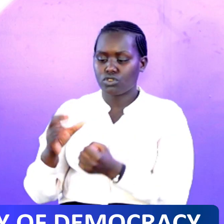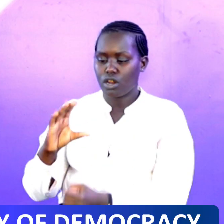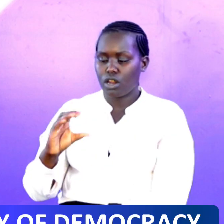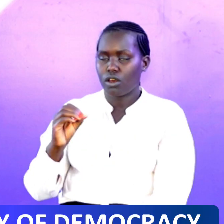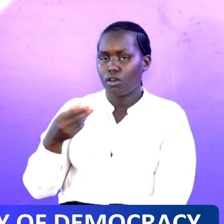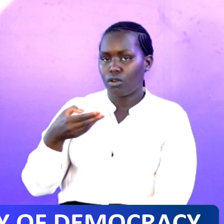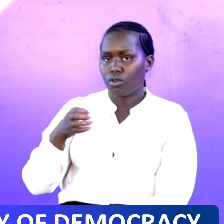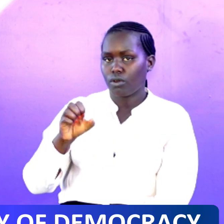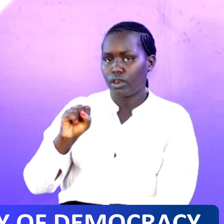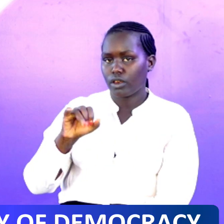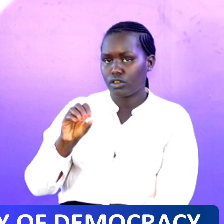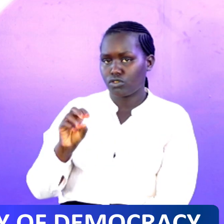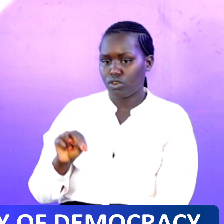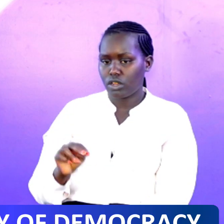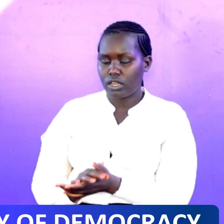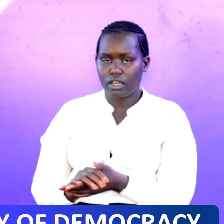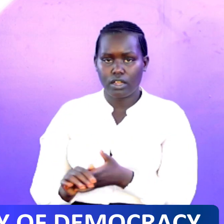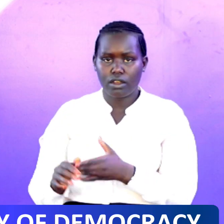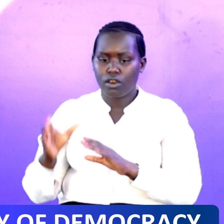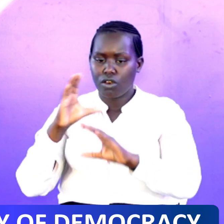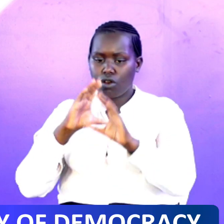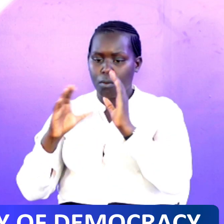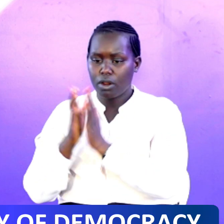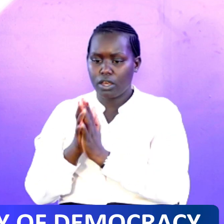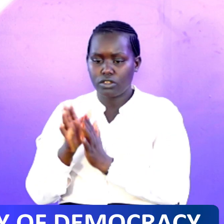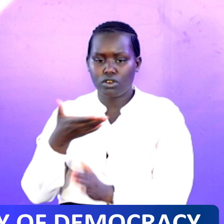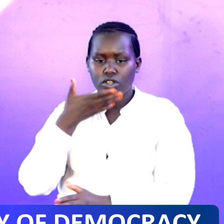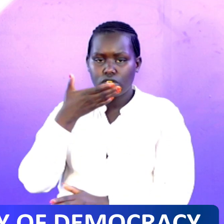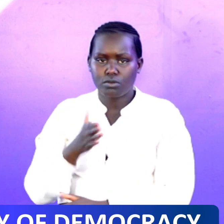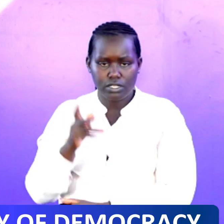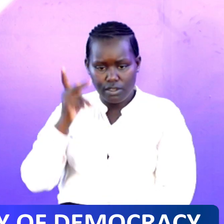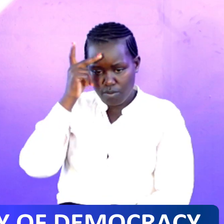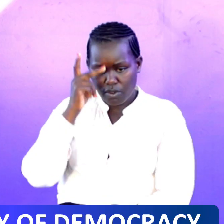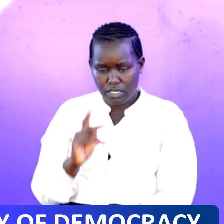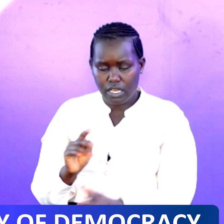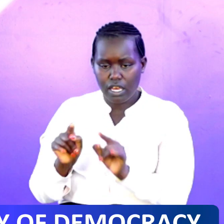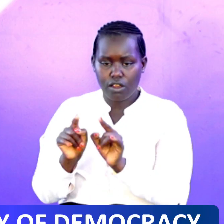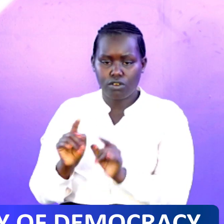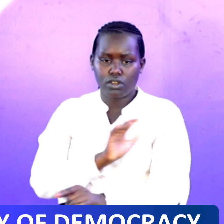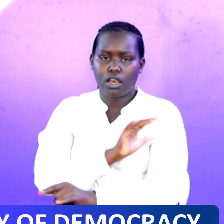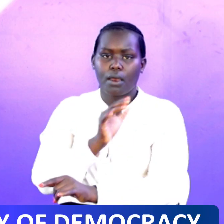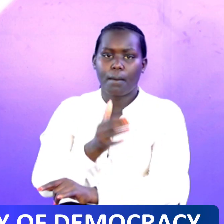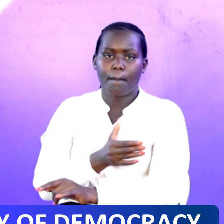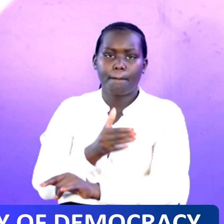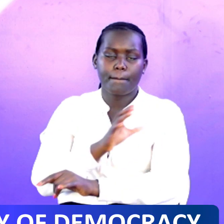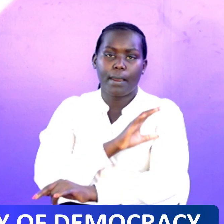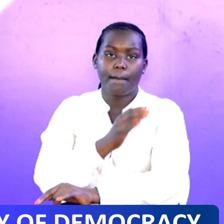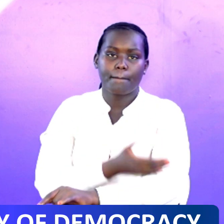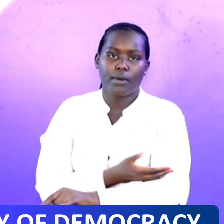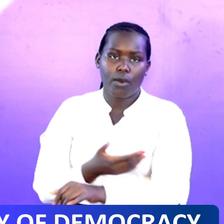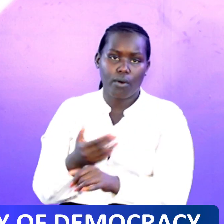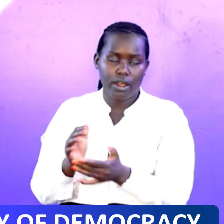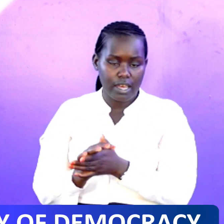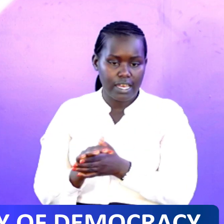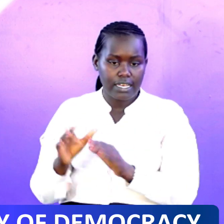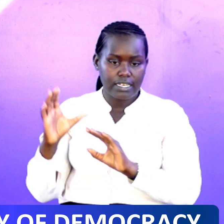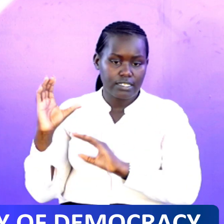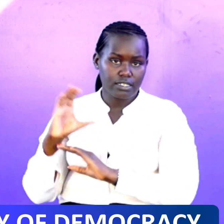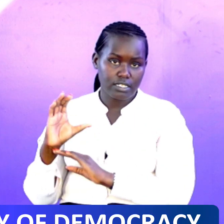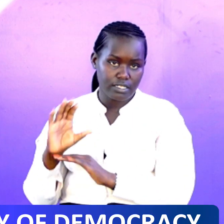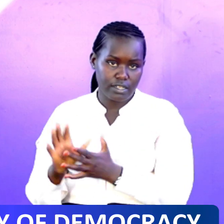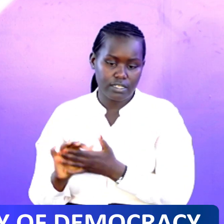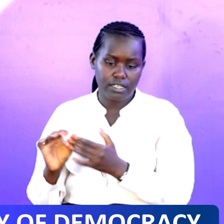and communication, responsive policy, a fair process, and empowered citizenry, democracy cannot work. Because then what we are having